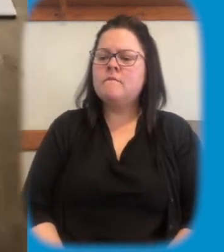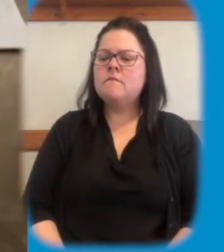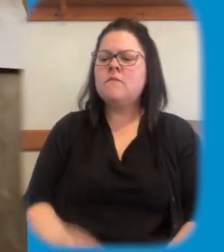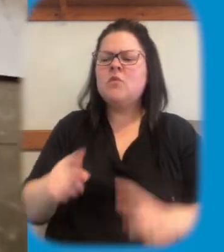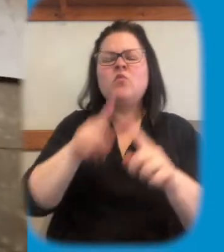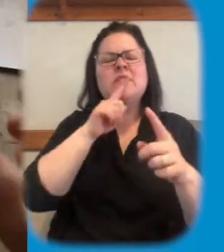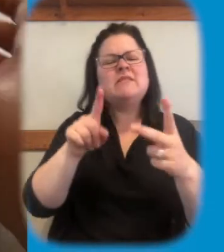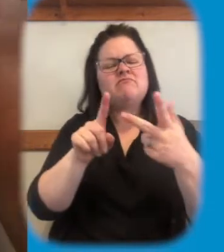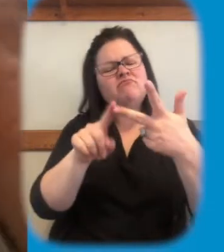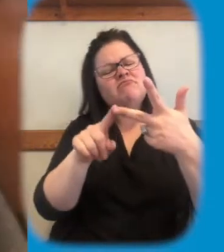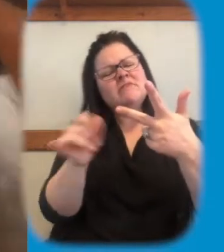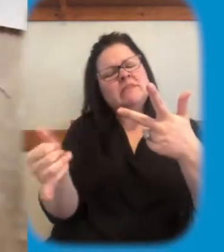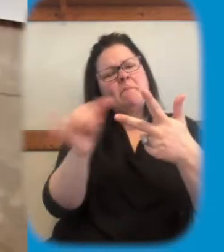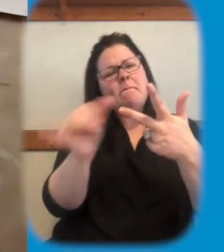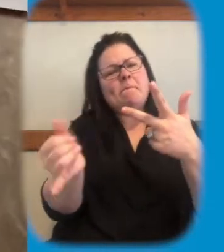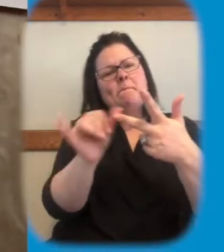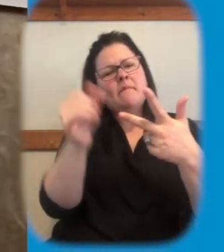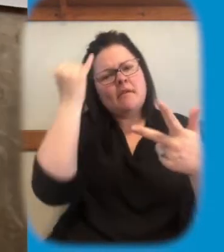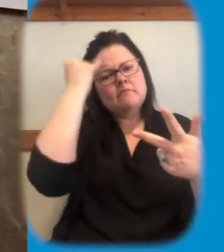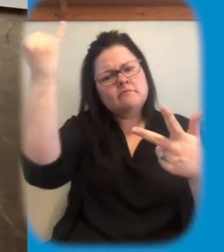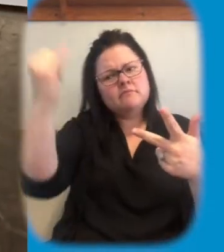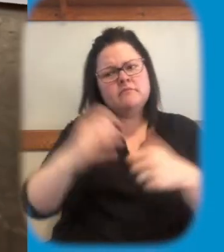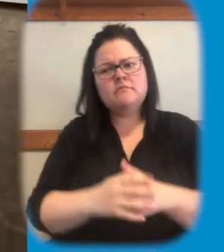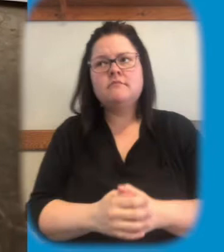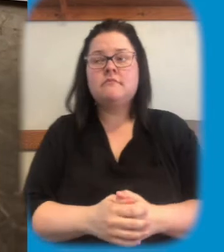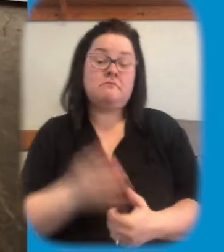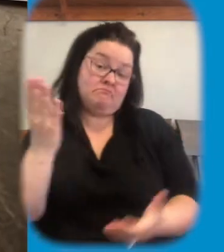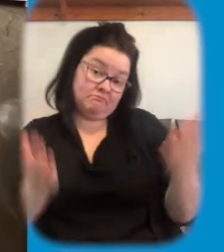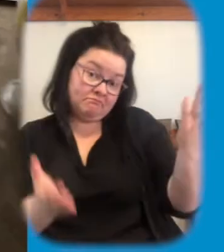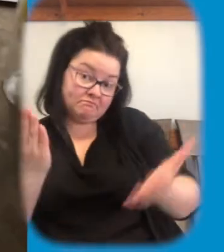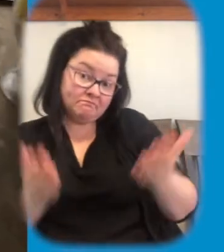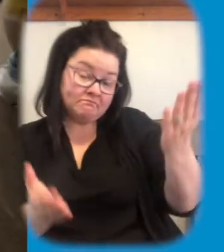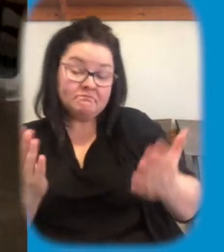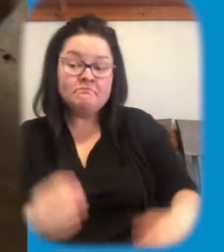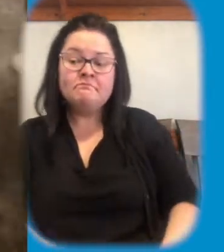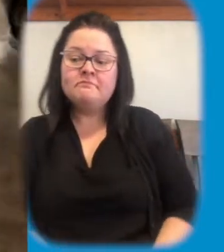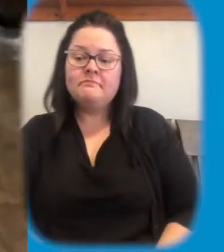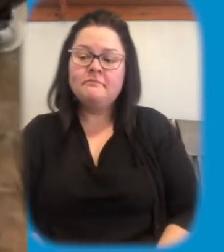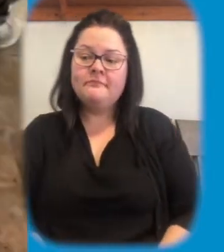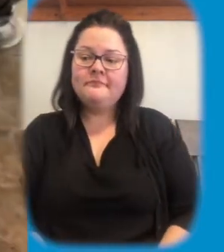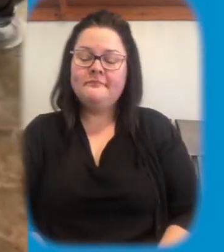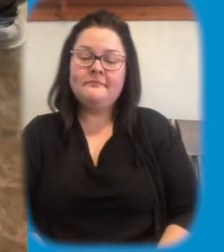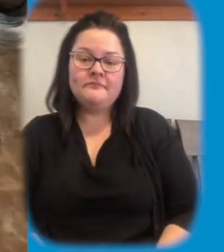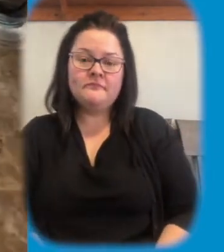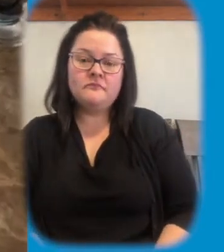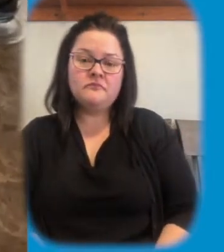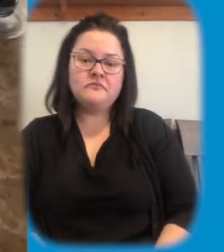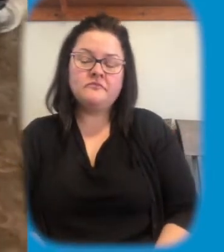rhyme. I guess. And look what we have here. We have,